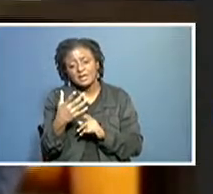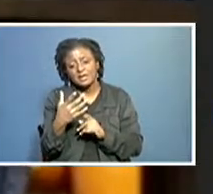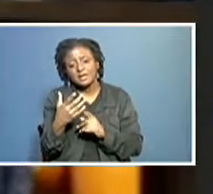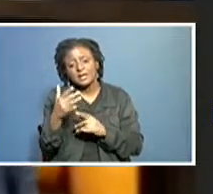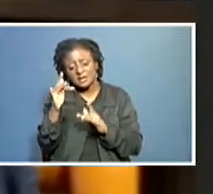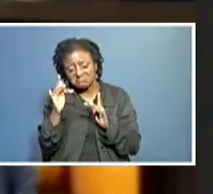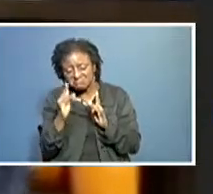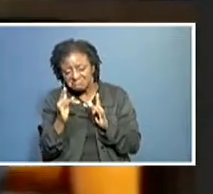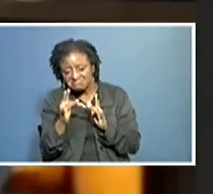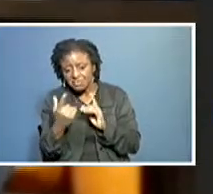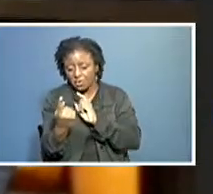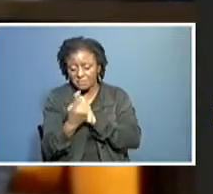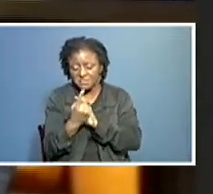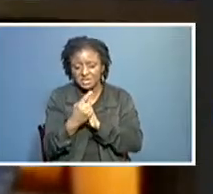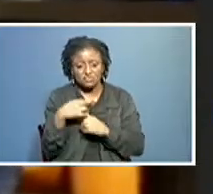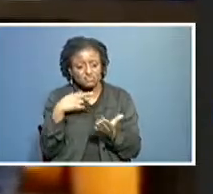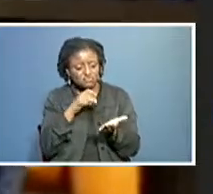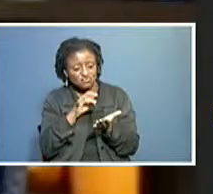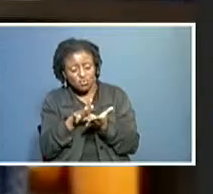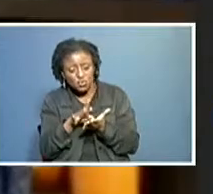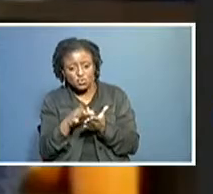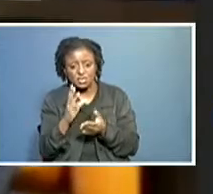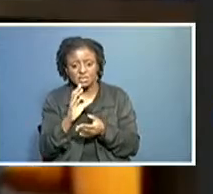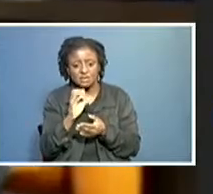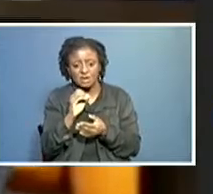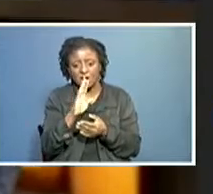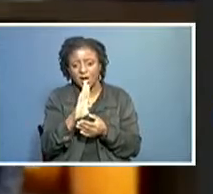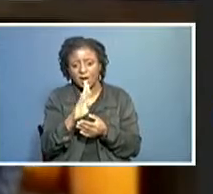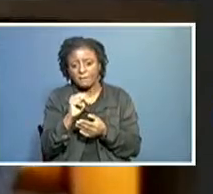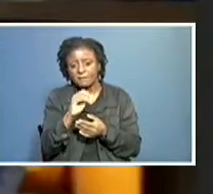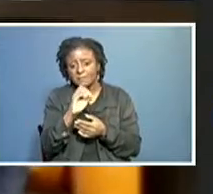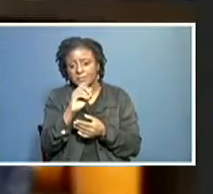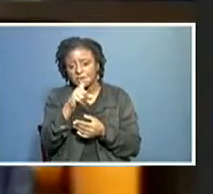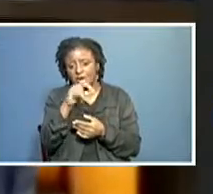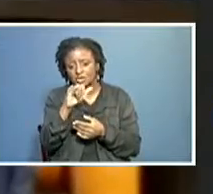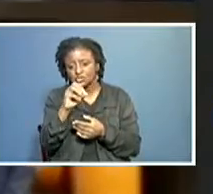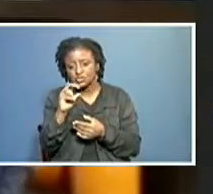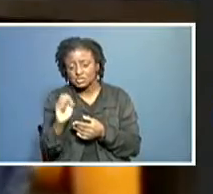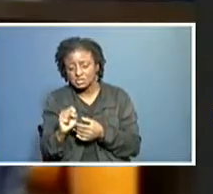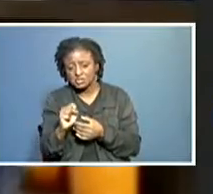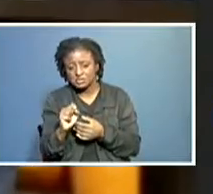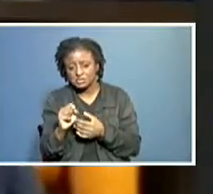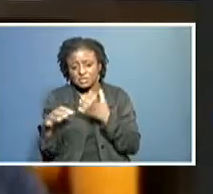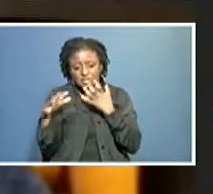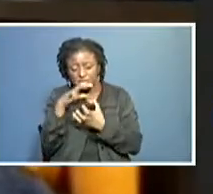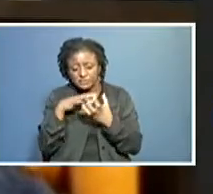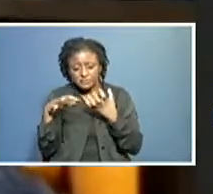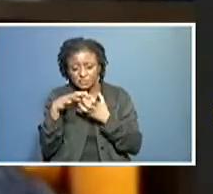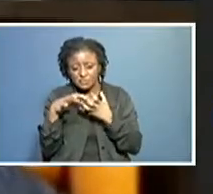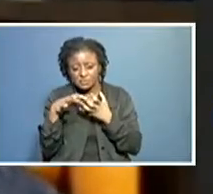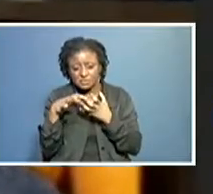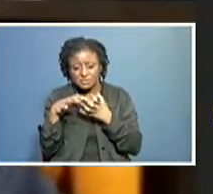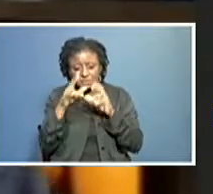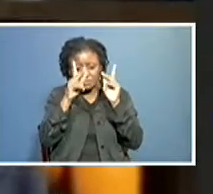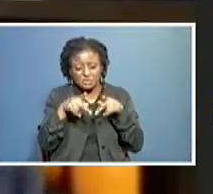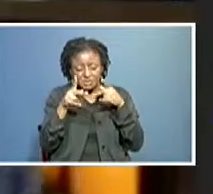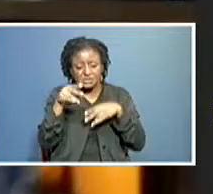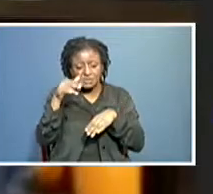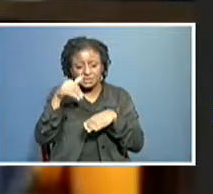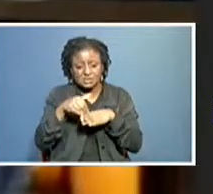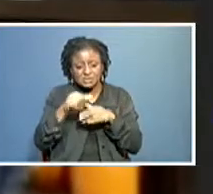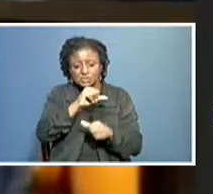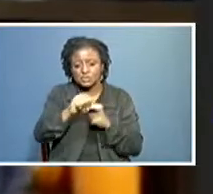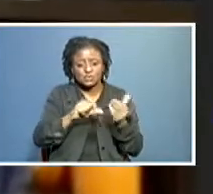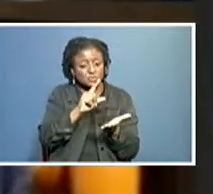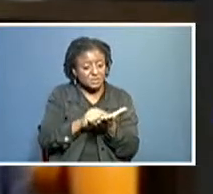rude, obnoxious, distorted individuals in social media, that they will have